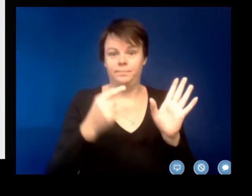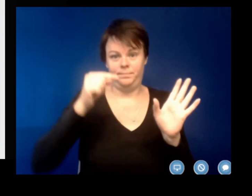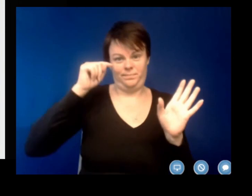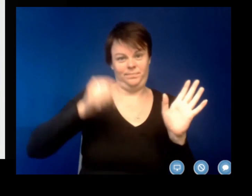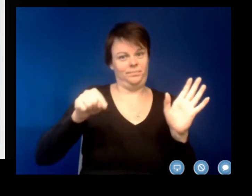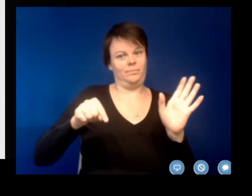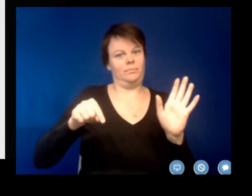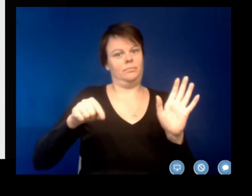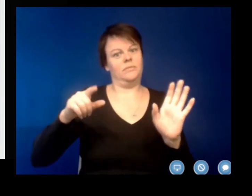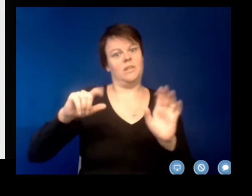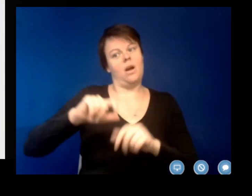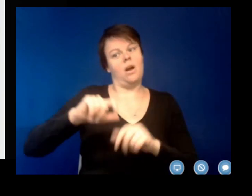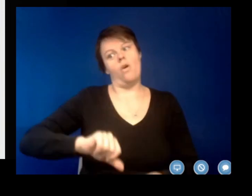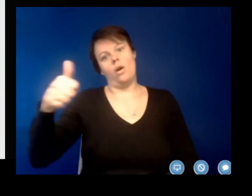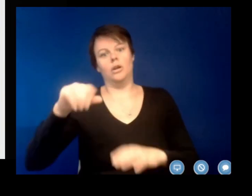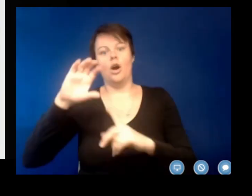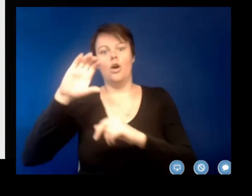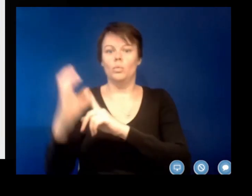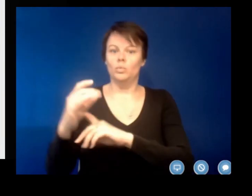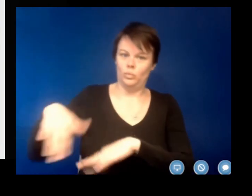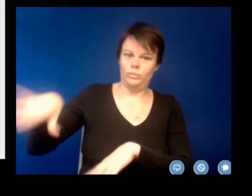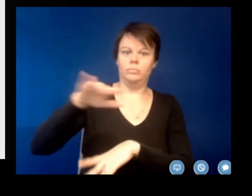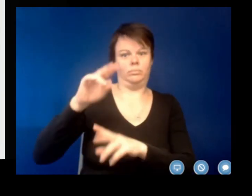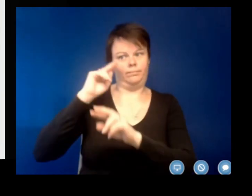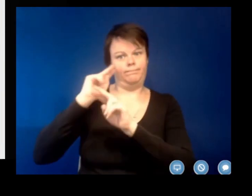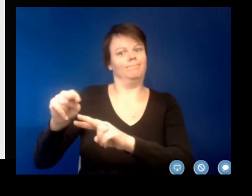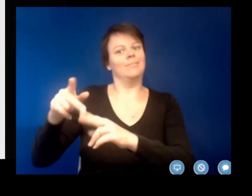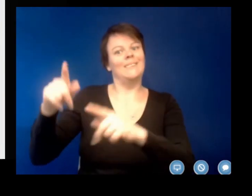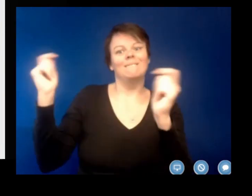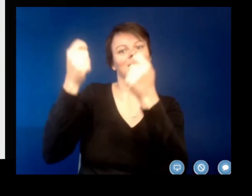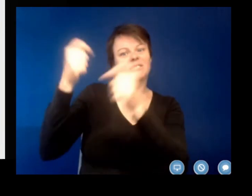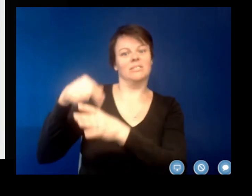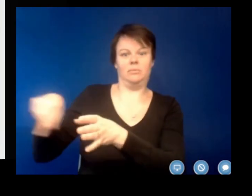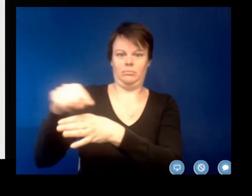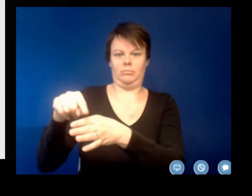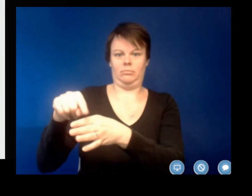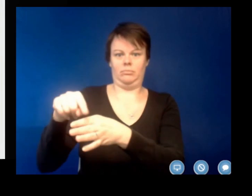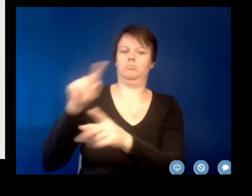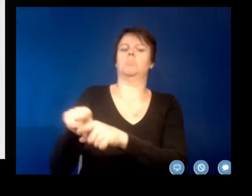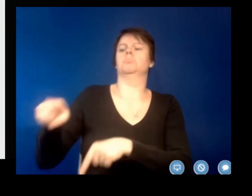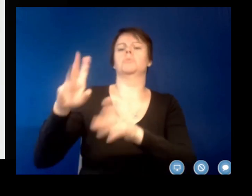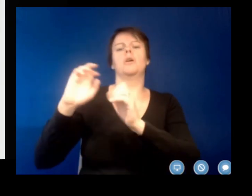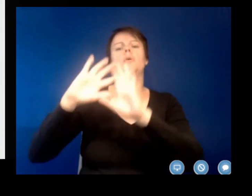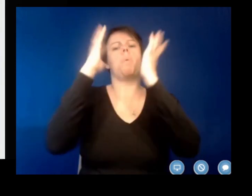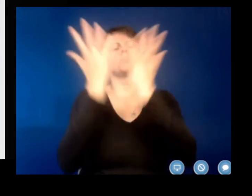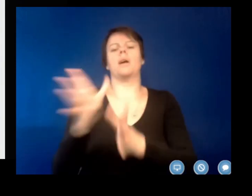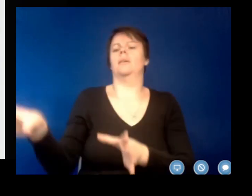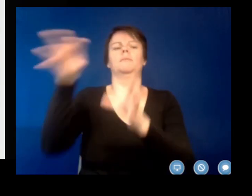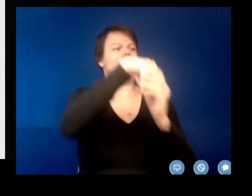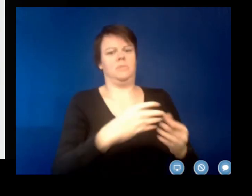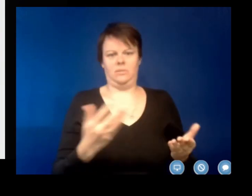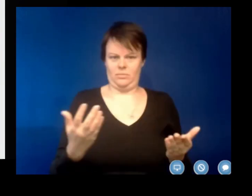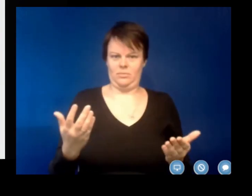own research, the critique that the abstract character of the global world is not represented,